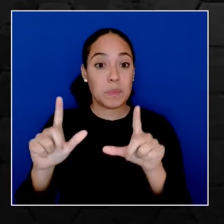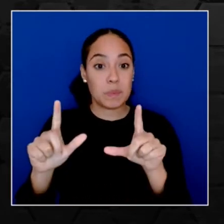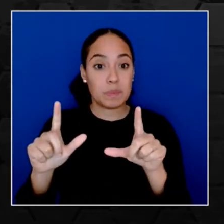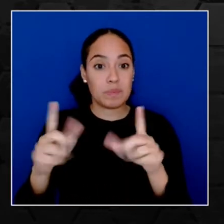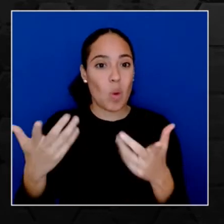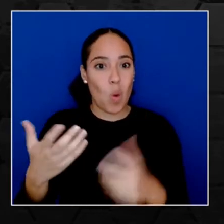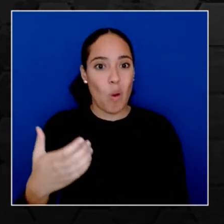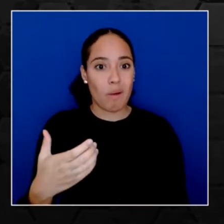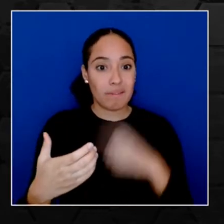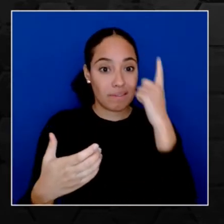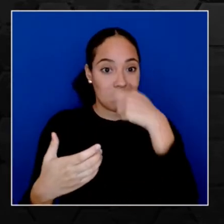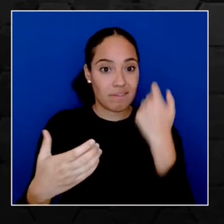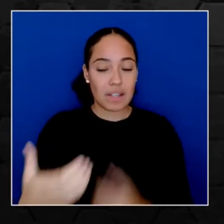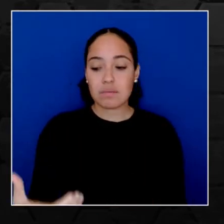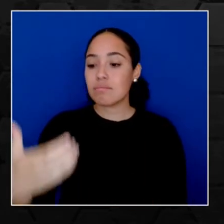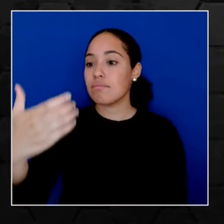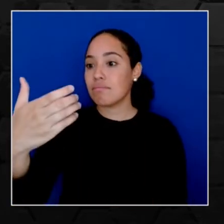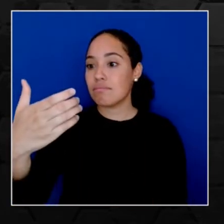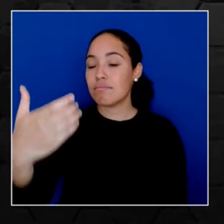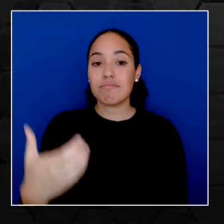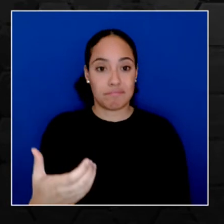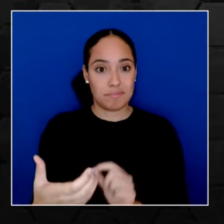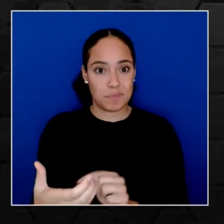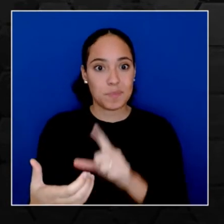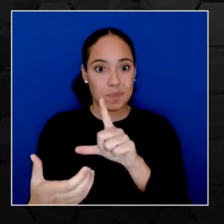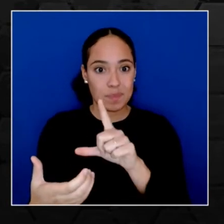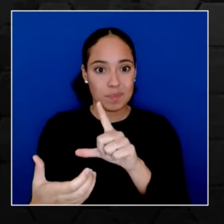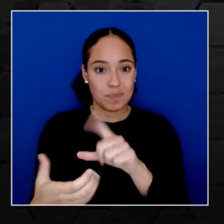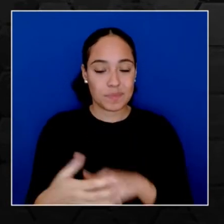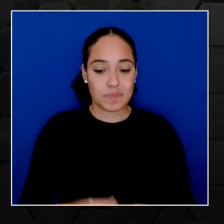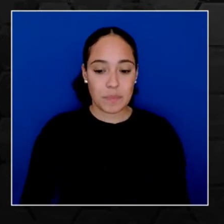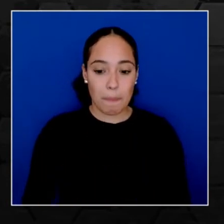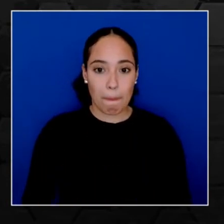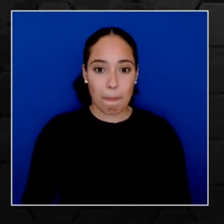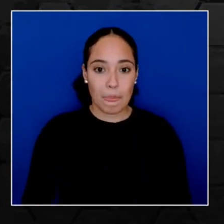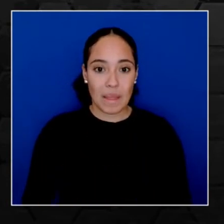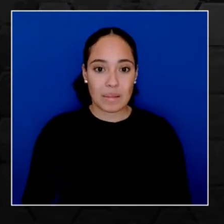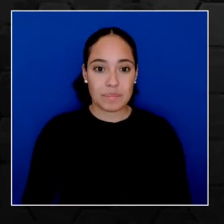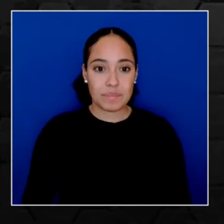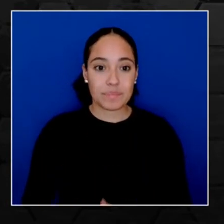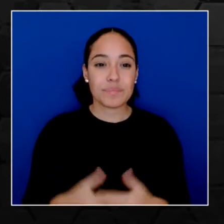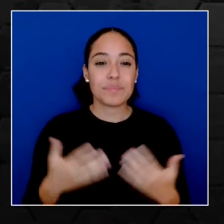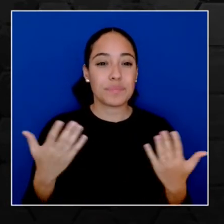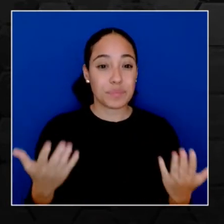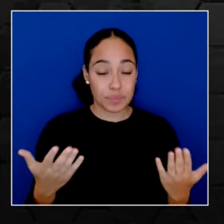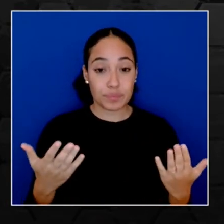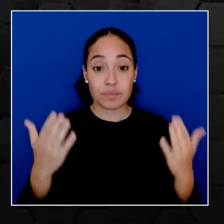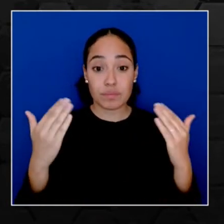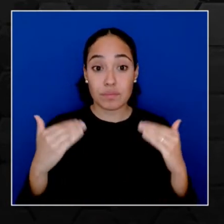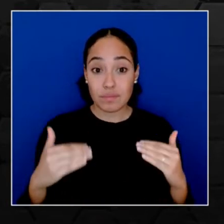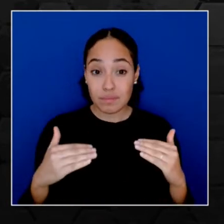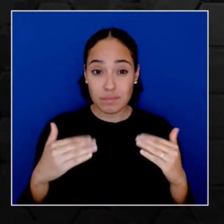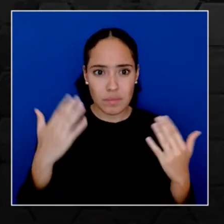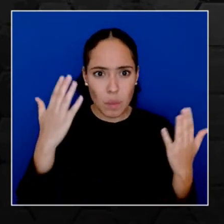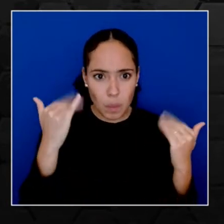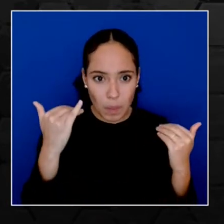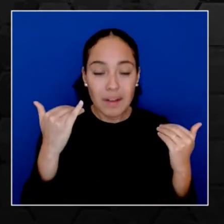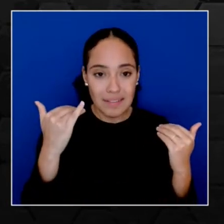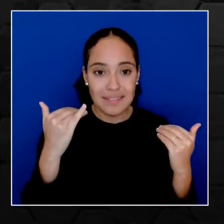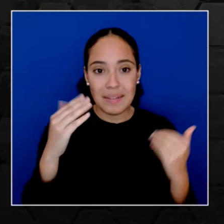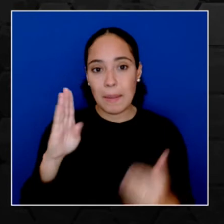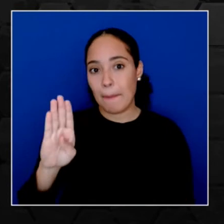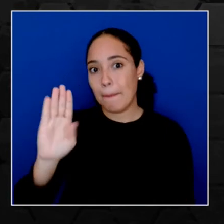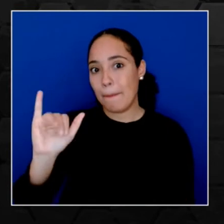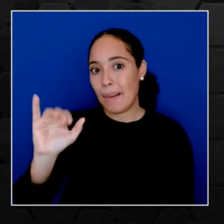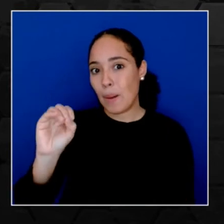from the online market, the first thing that is done is adding a biometrics, a fingerprint or the face. Here's just similar